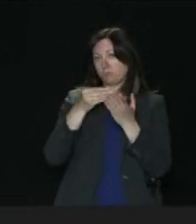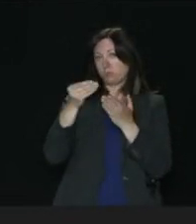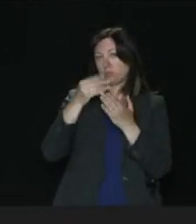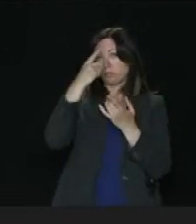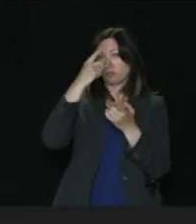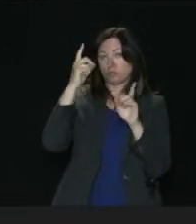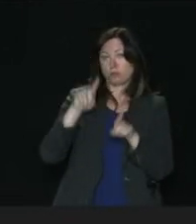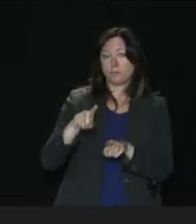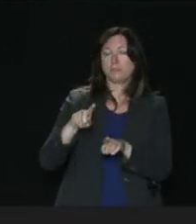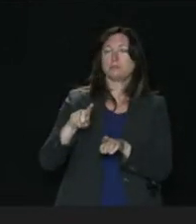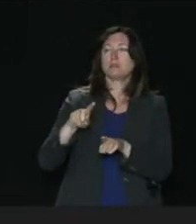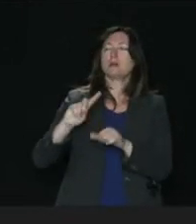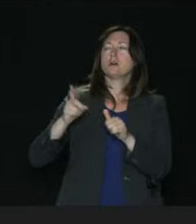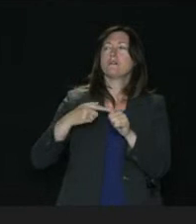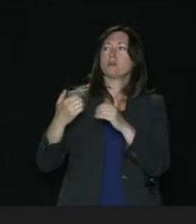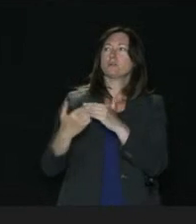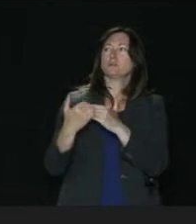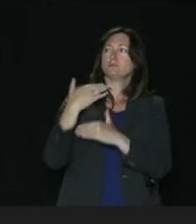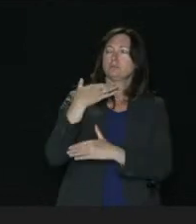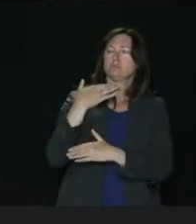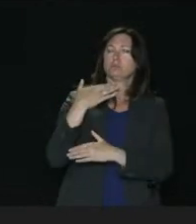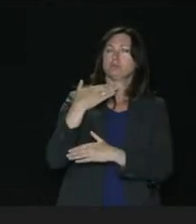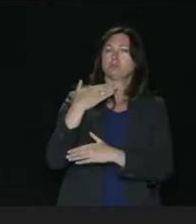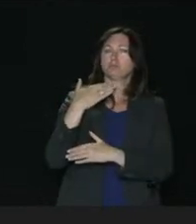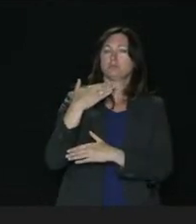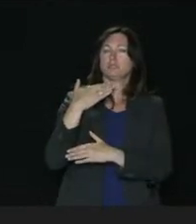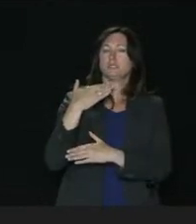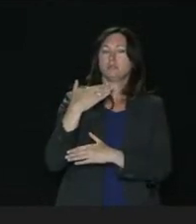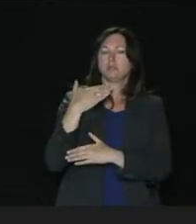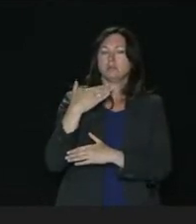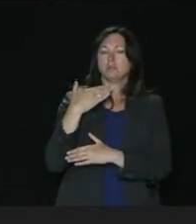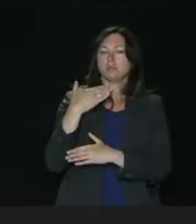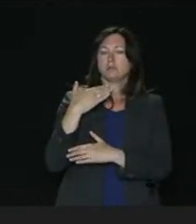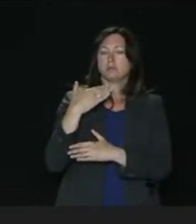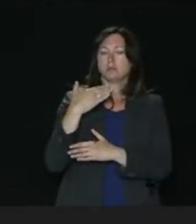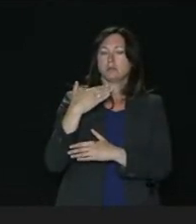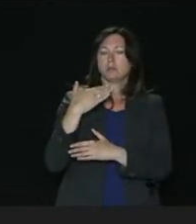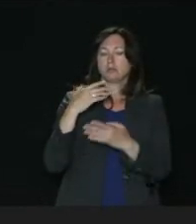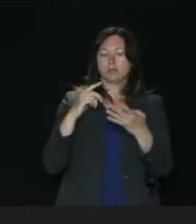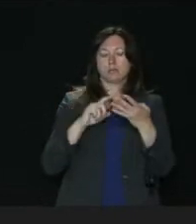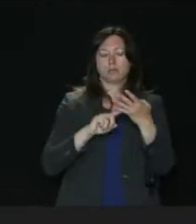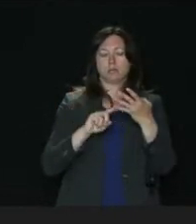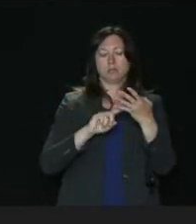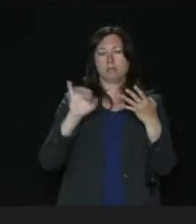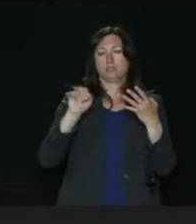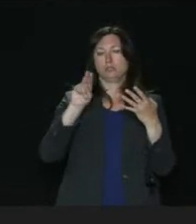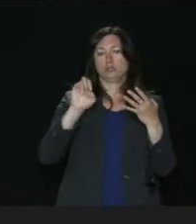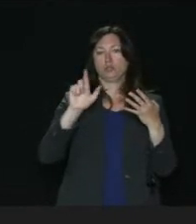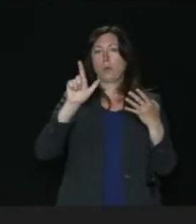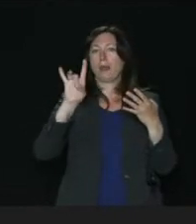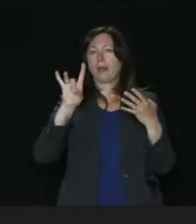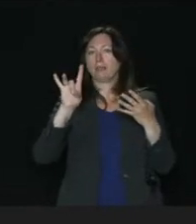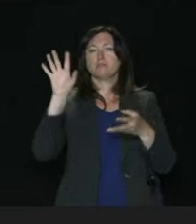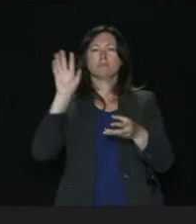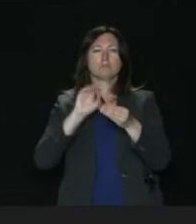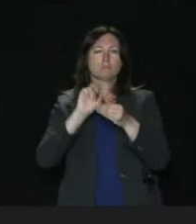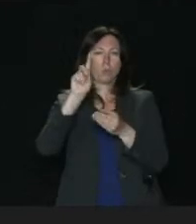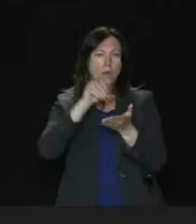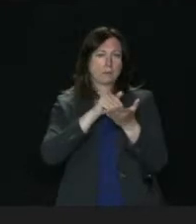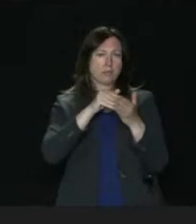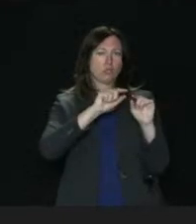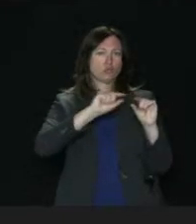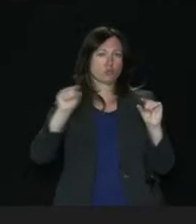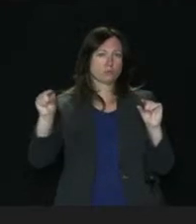first shipment is due the week of the 28th of June of 1 million. I can